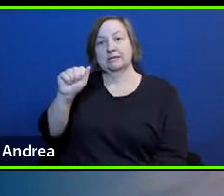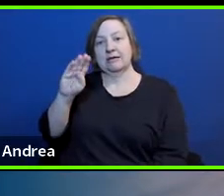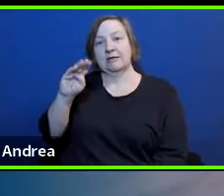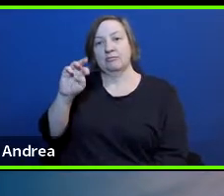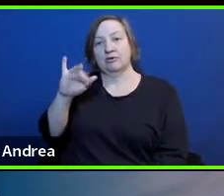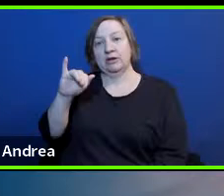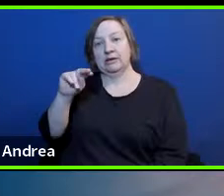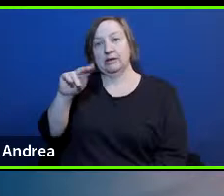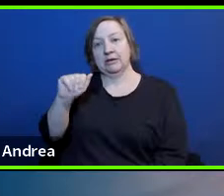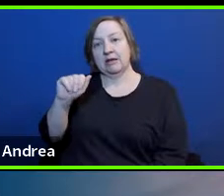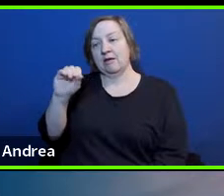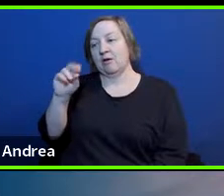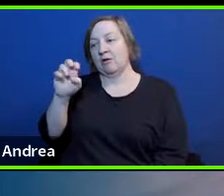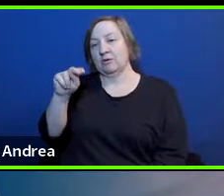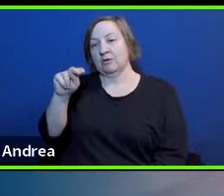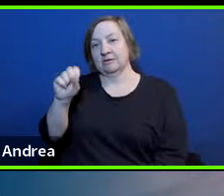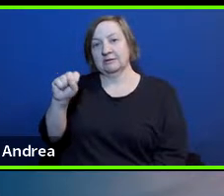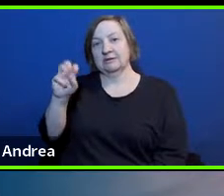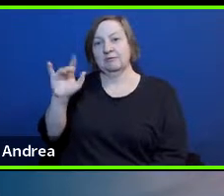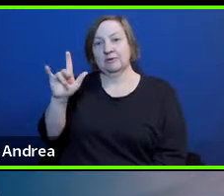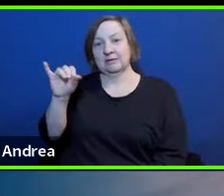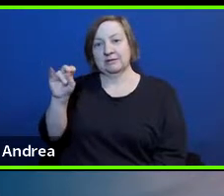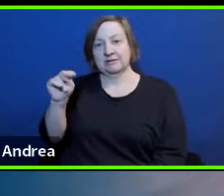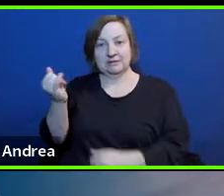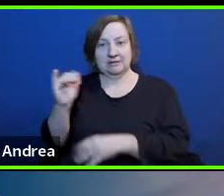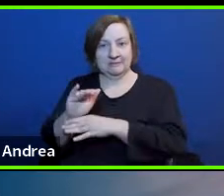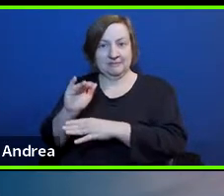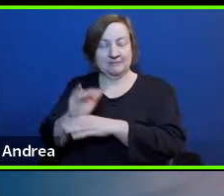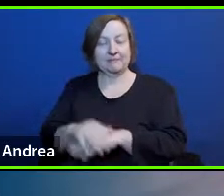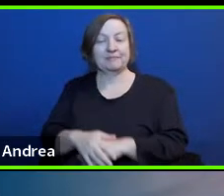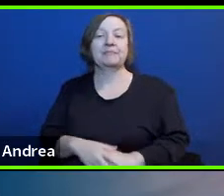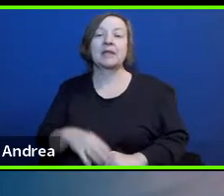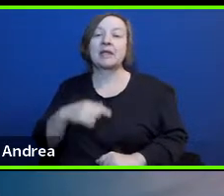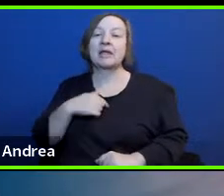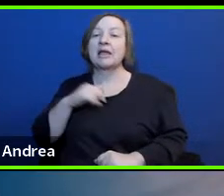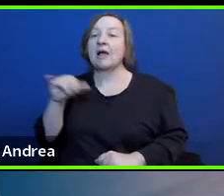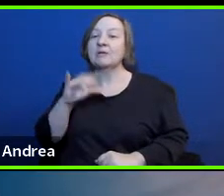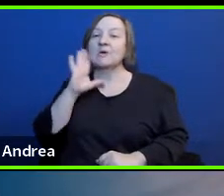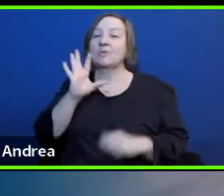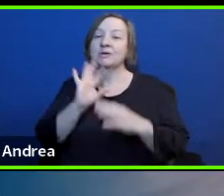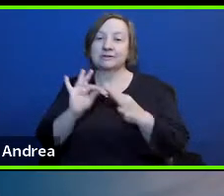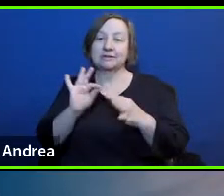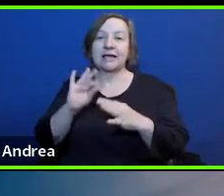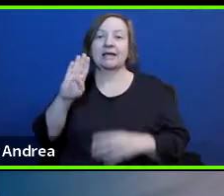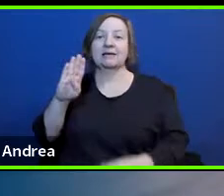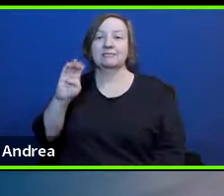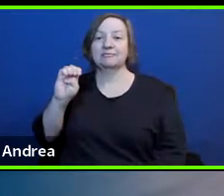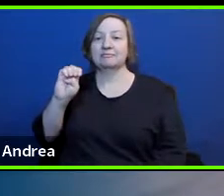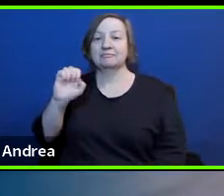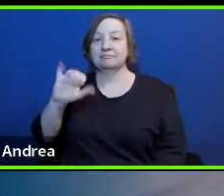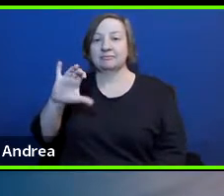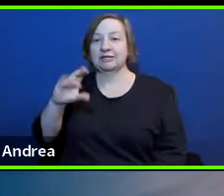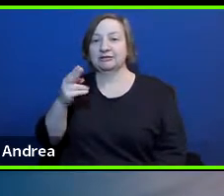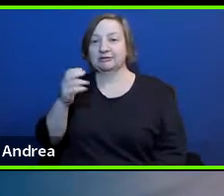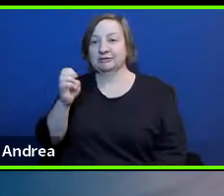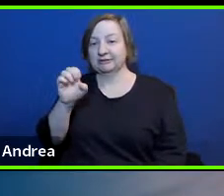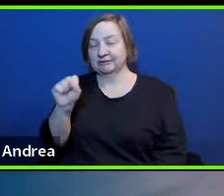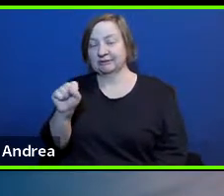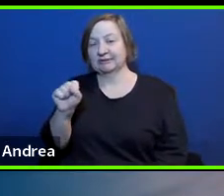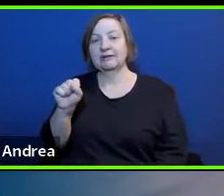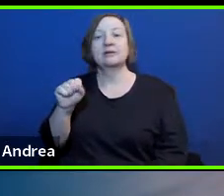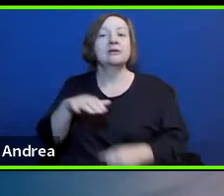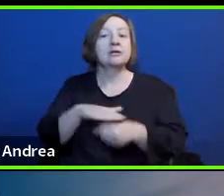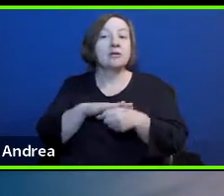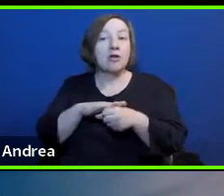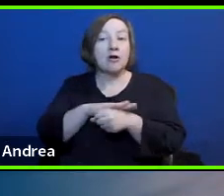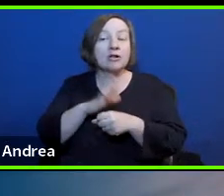evening. And I would also go beaches. And locally, I would say,